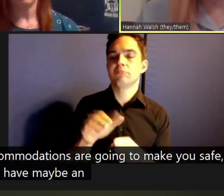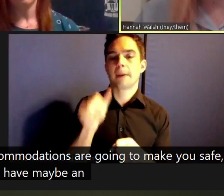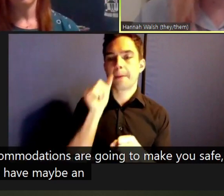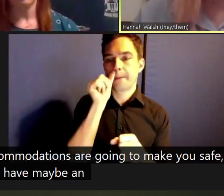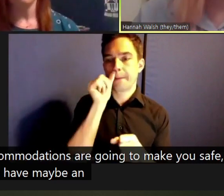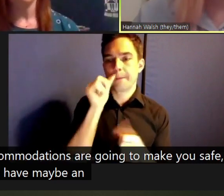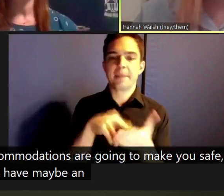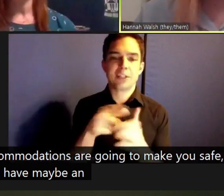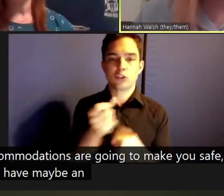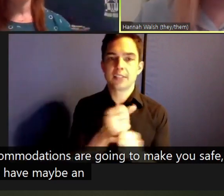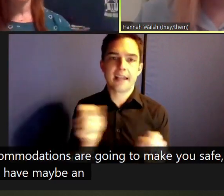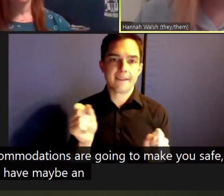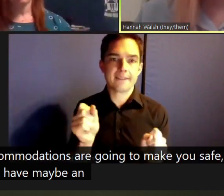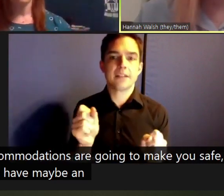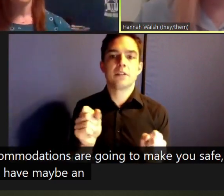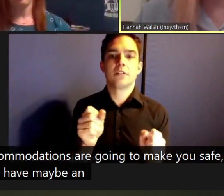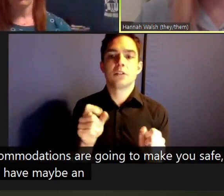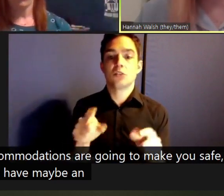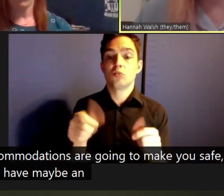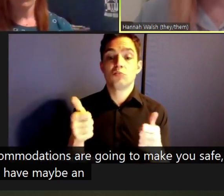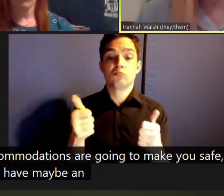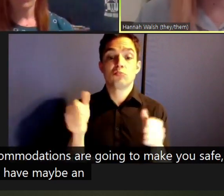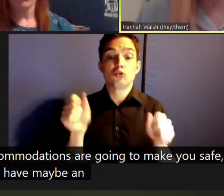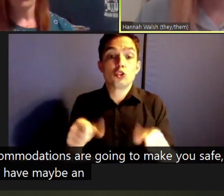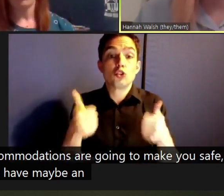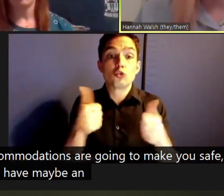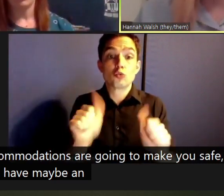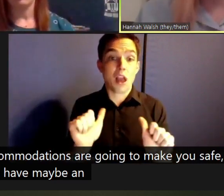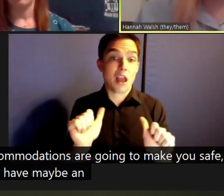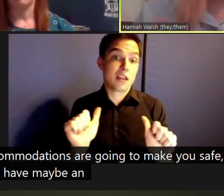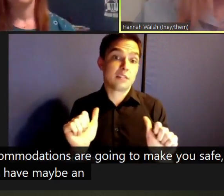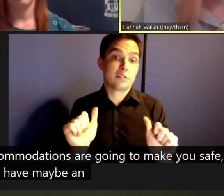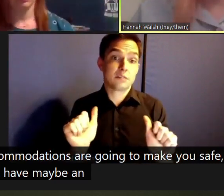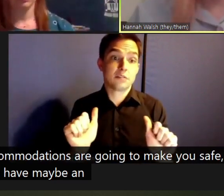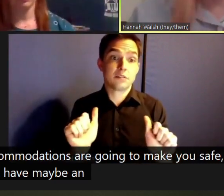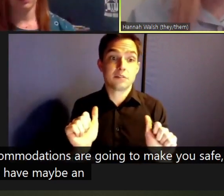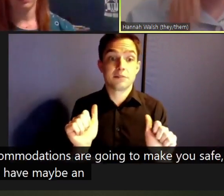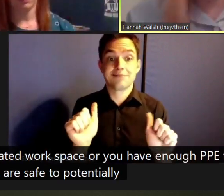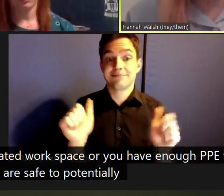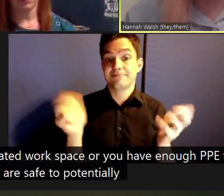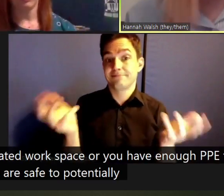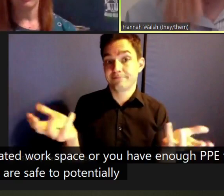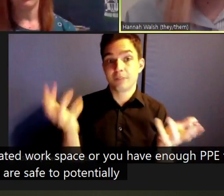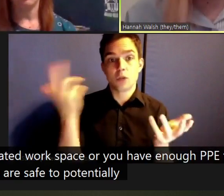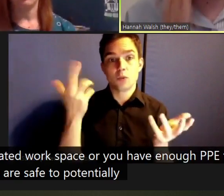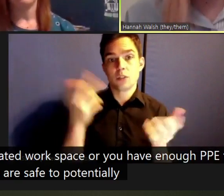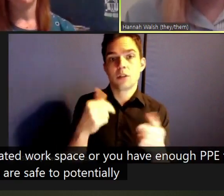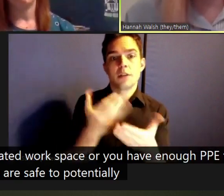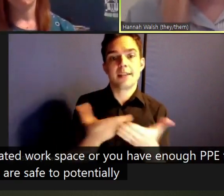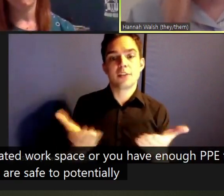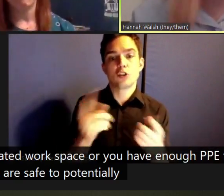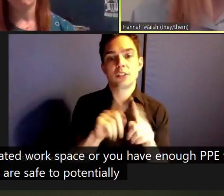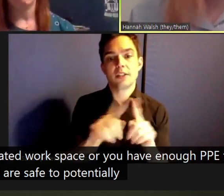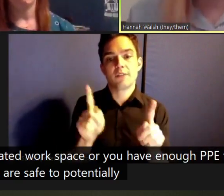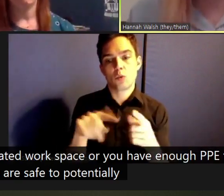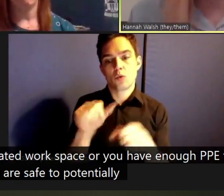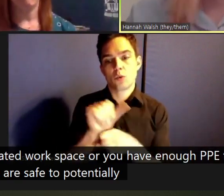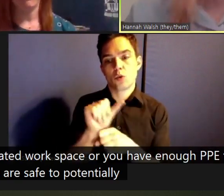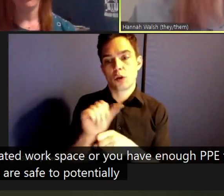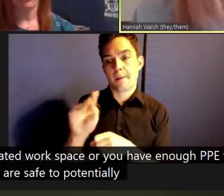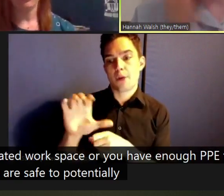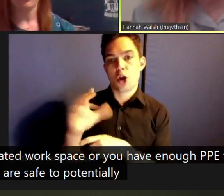to potentially give it a try, because we don't know, things are different when we were working back in March than they